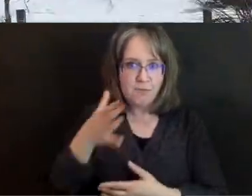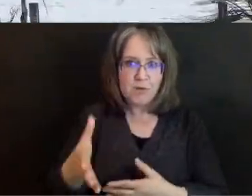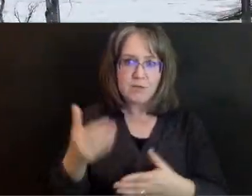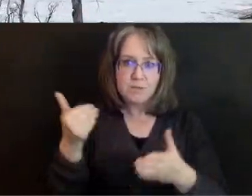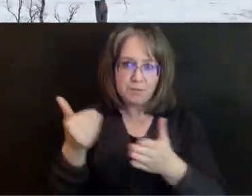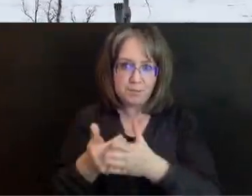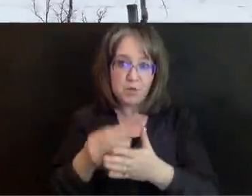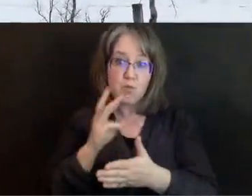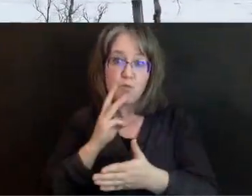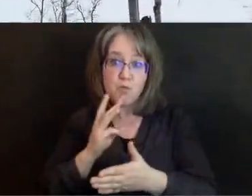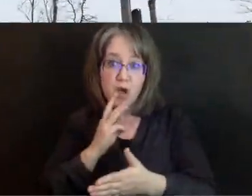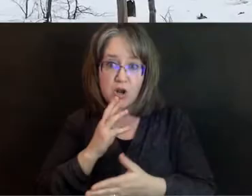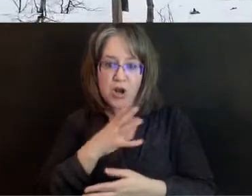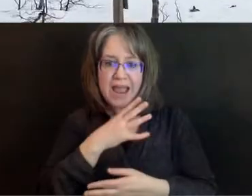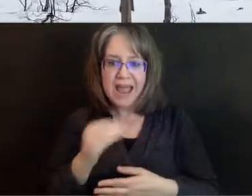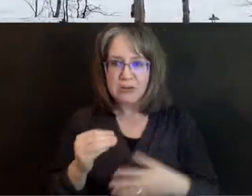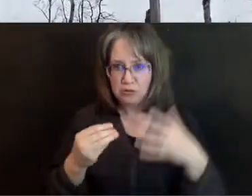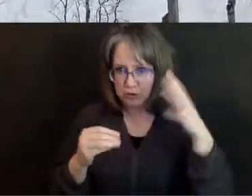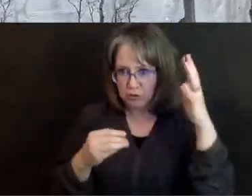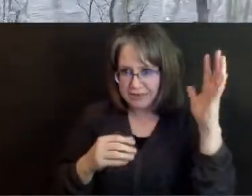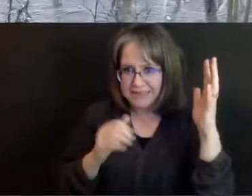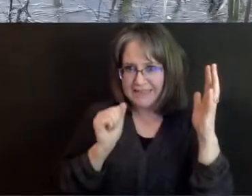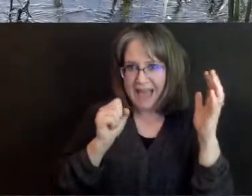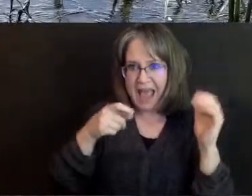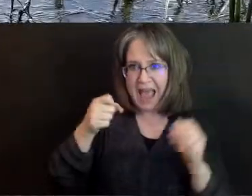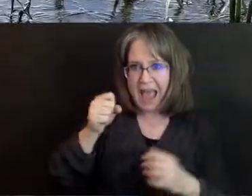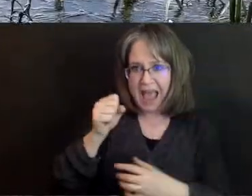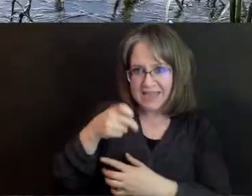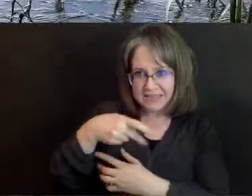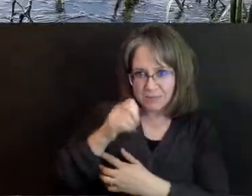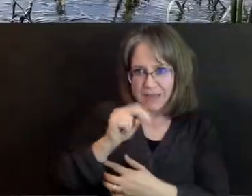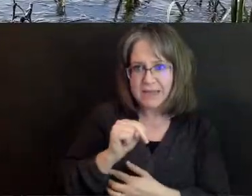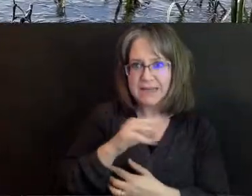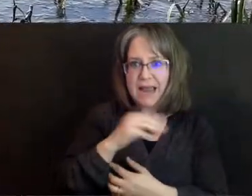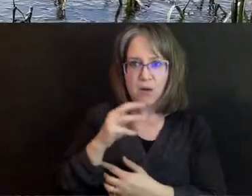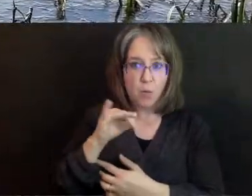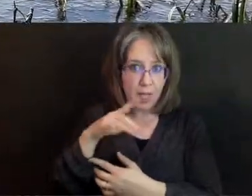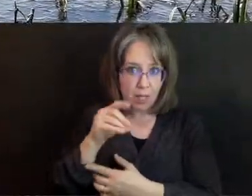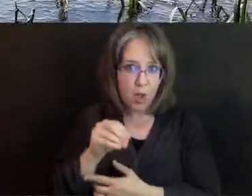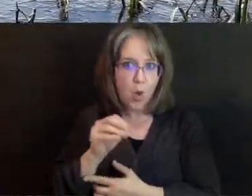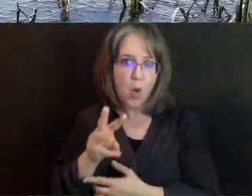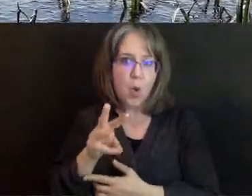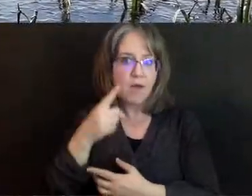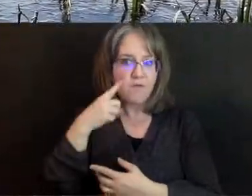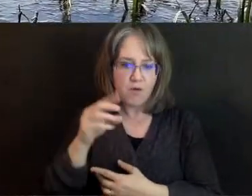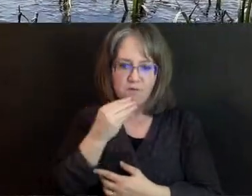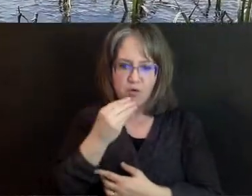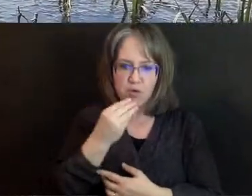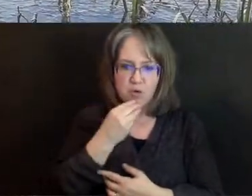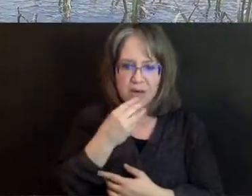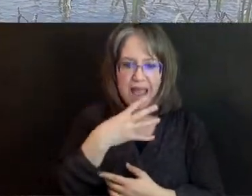willows. They have a gestation period of 230 days, which means they'll be giving birth around May.